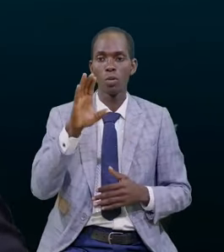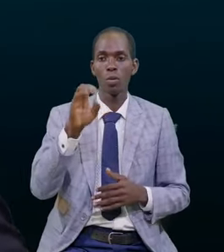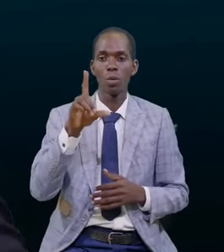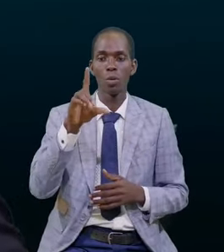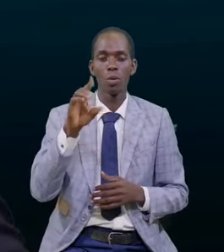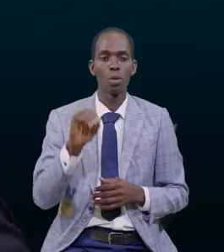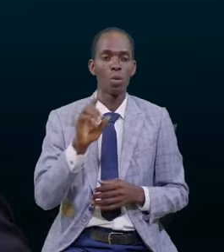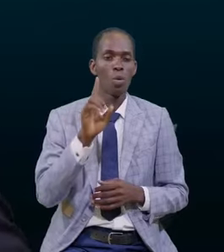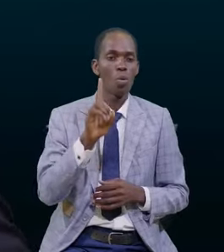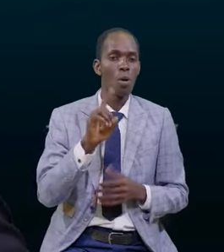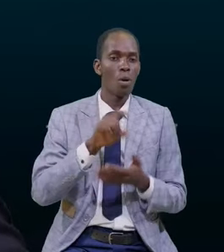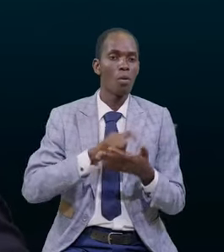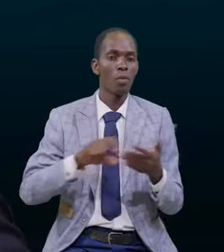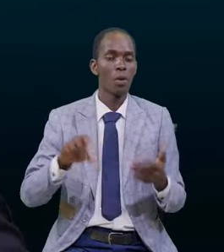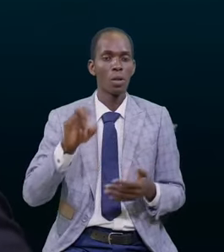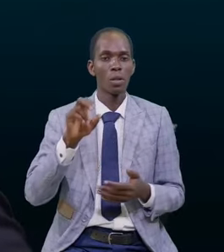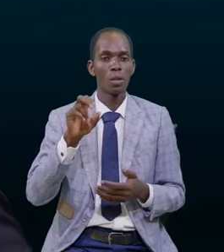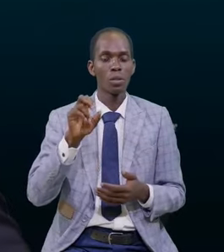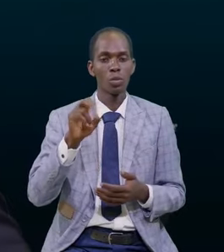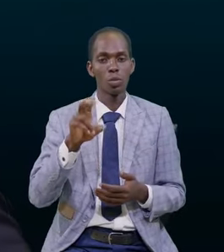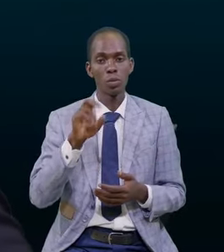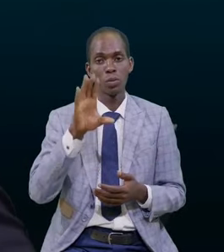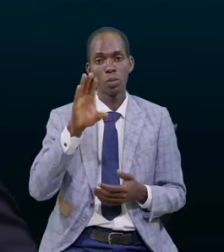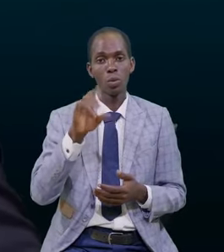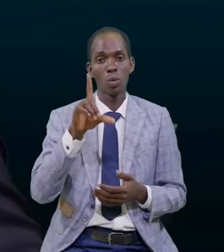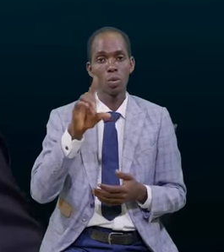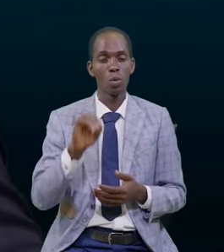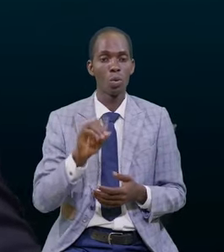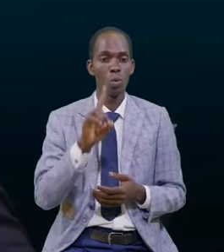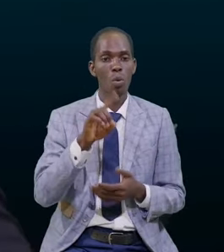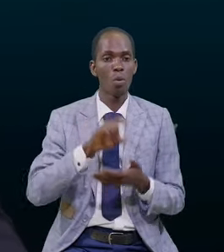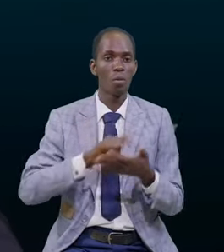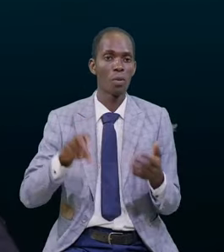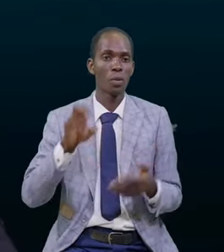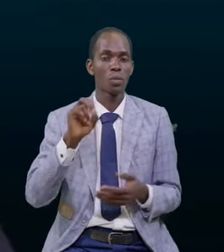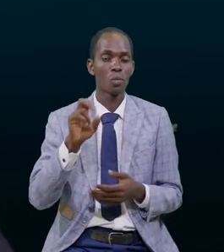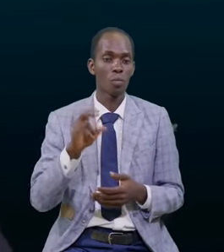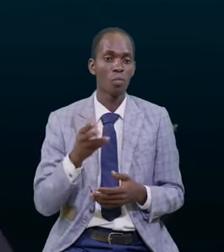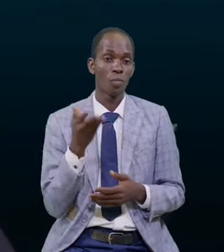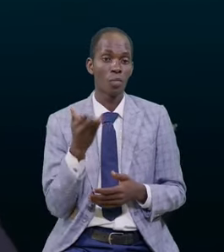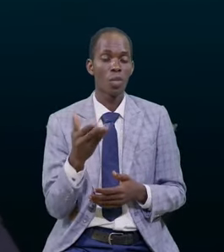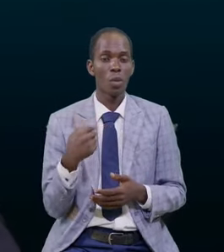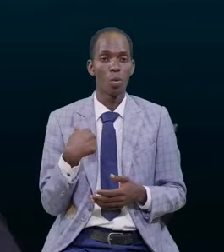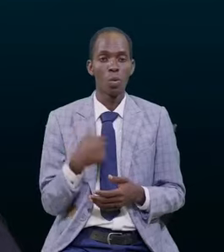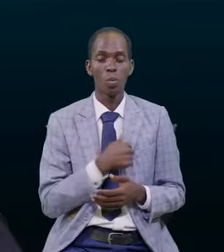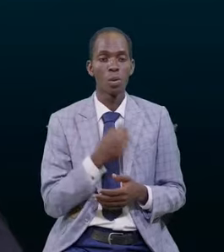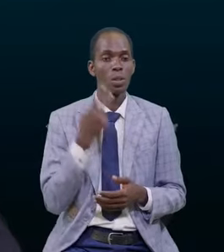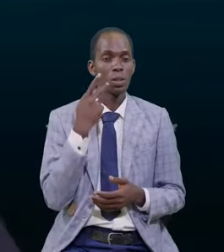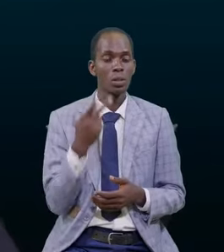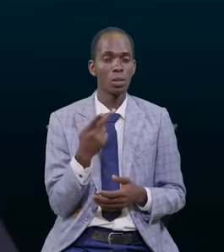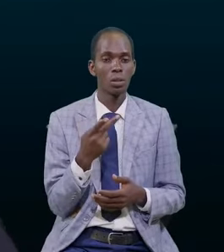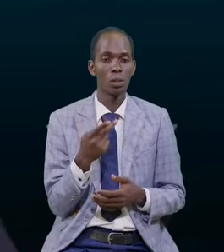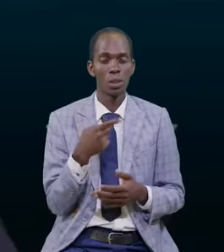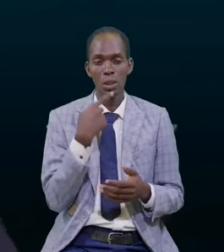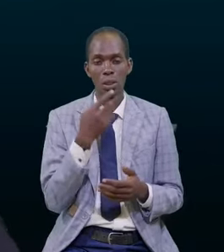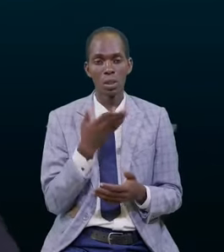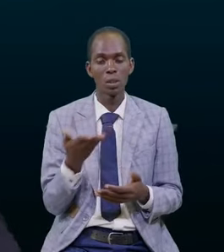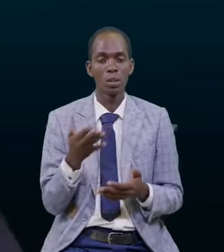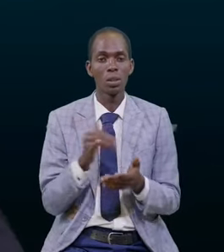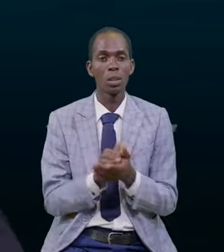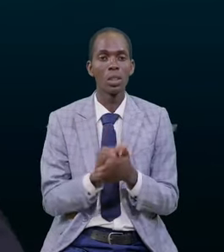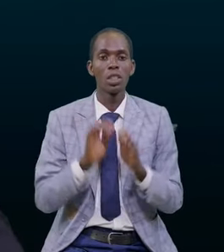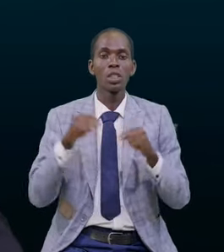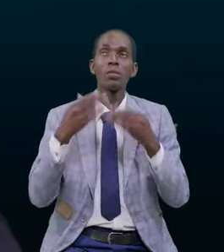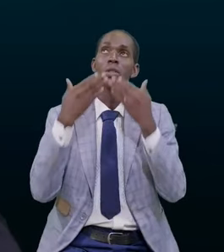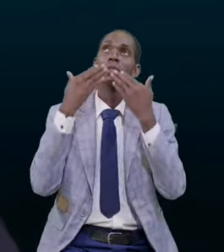Colossians chapter 1 and in verse 12 there we are told giving thanks unto the Father which had made us